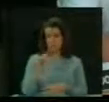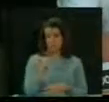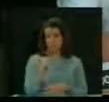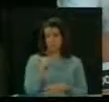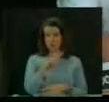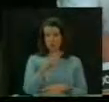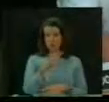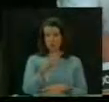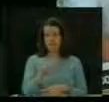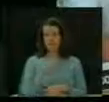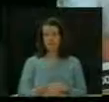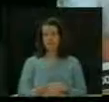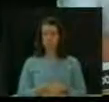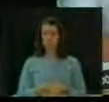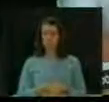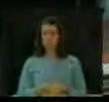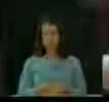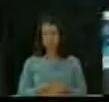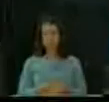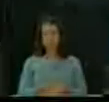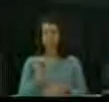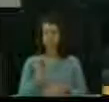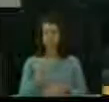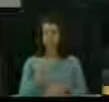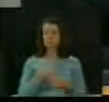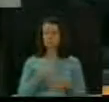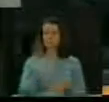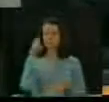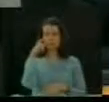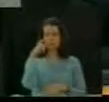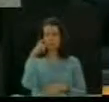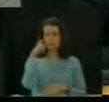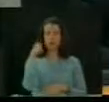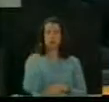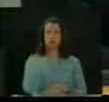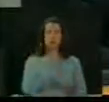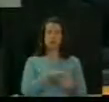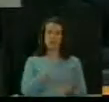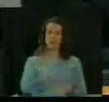1st, 2007. Okay, intergovernmental. Intergovernmental voted